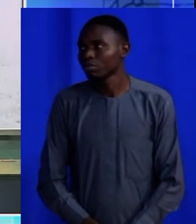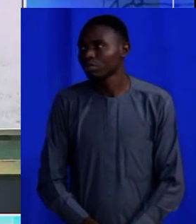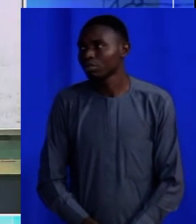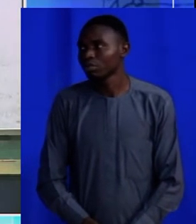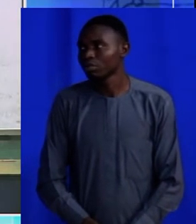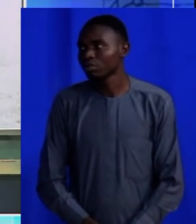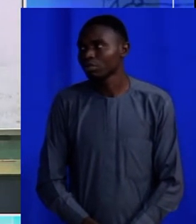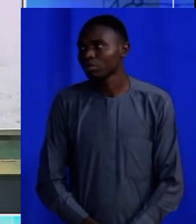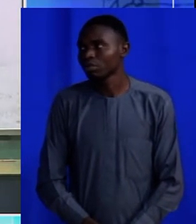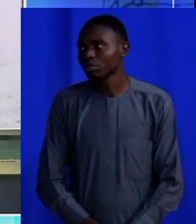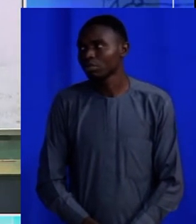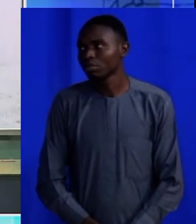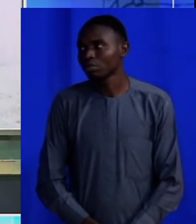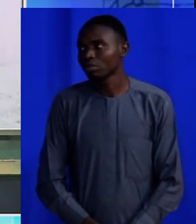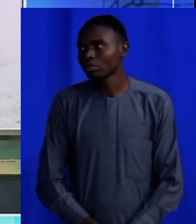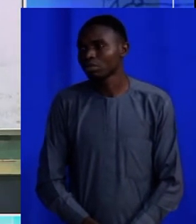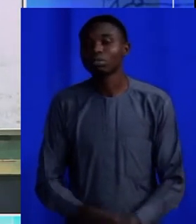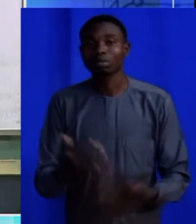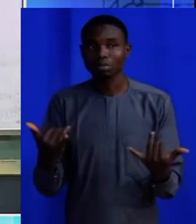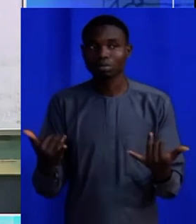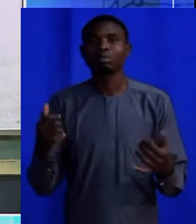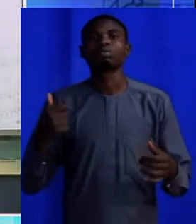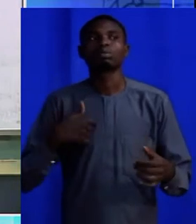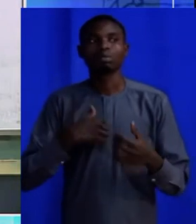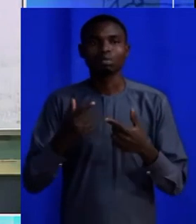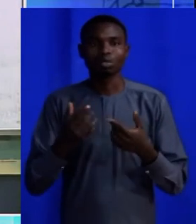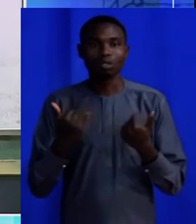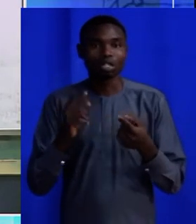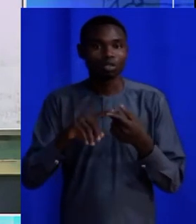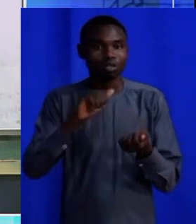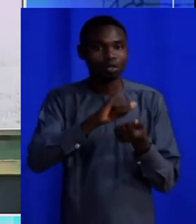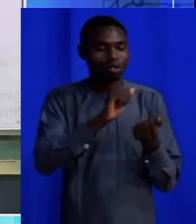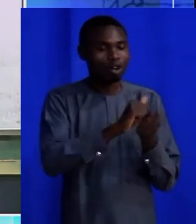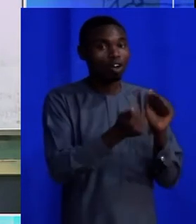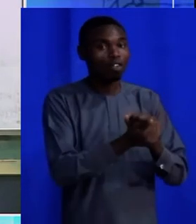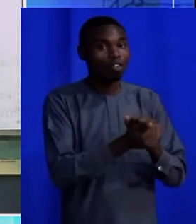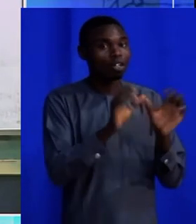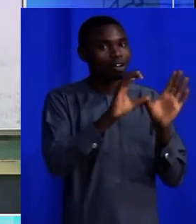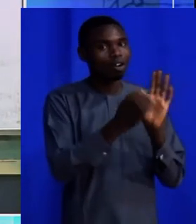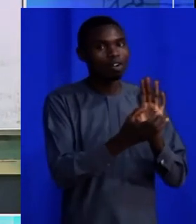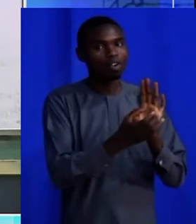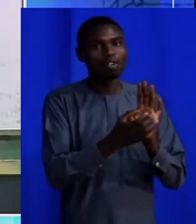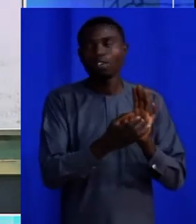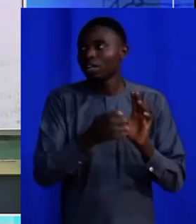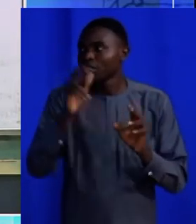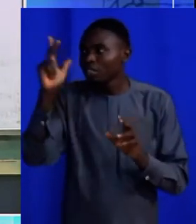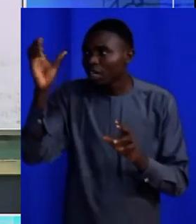And 3, you should, when coughing, when sneezing, use your